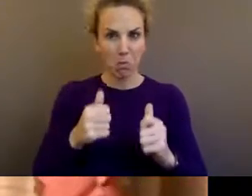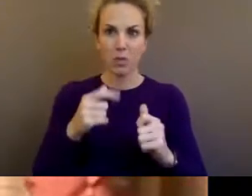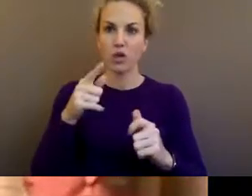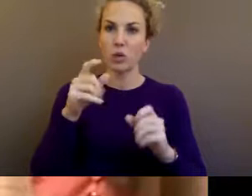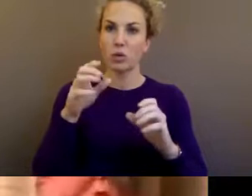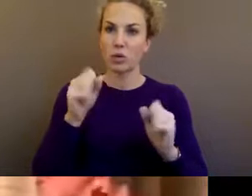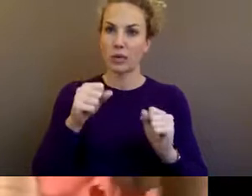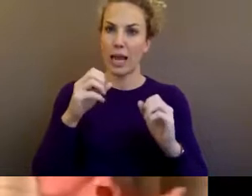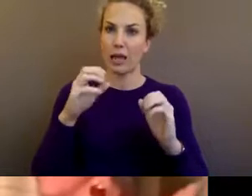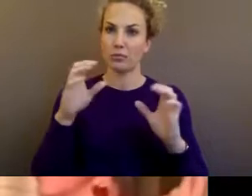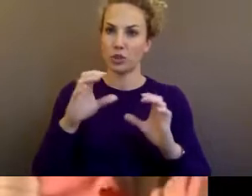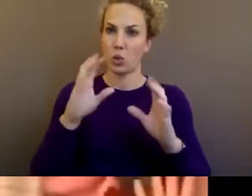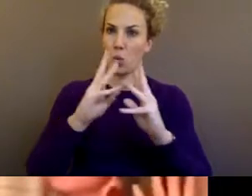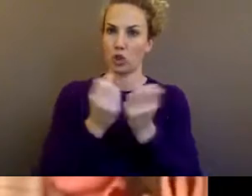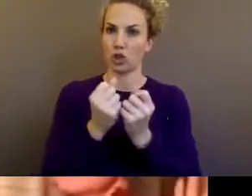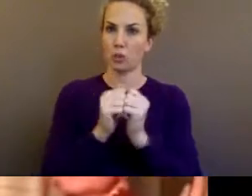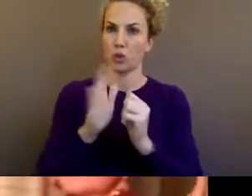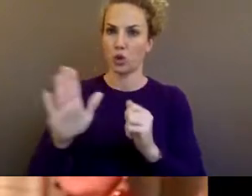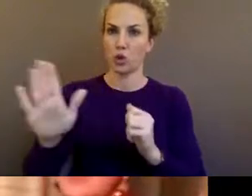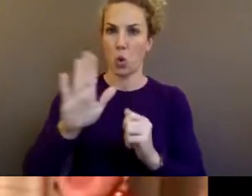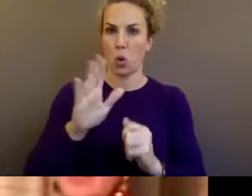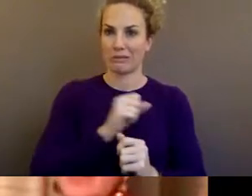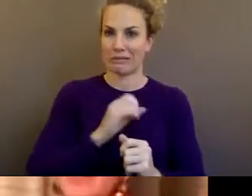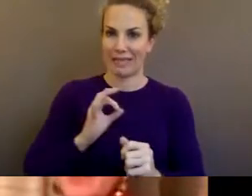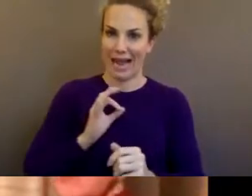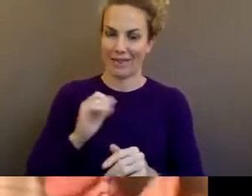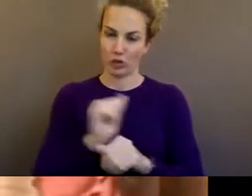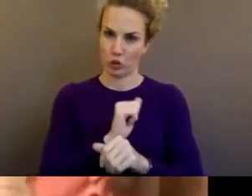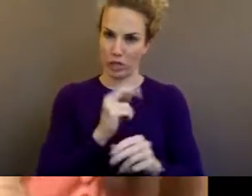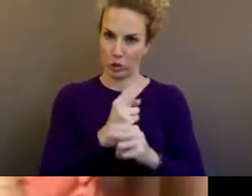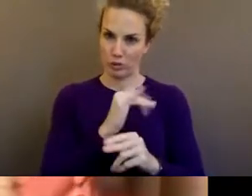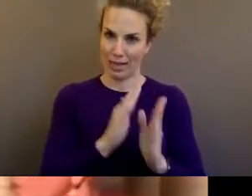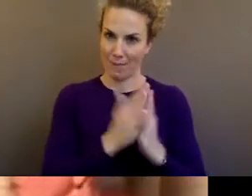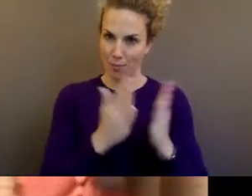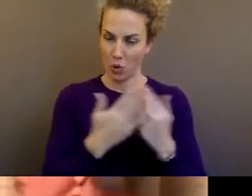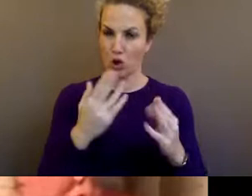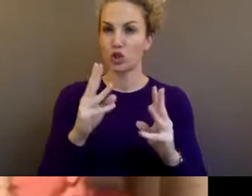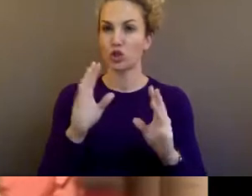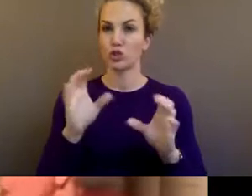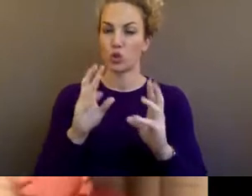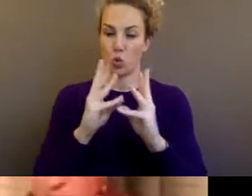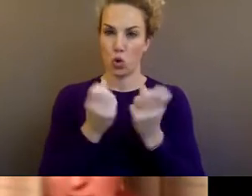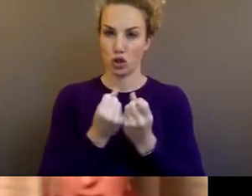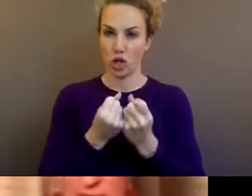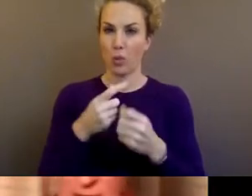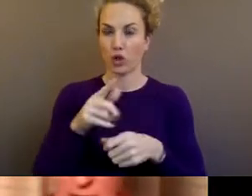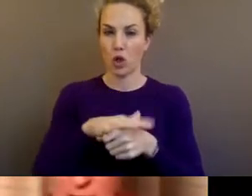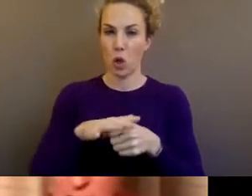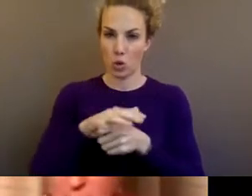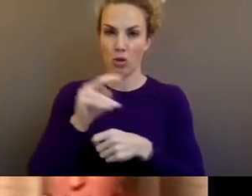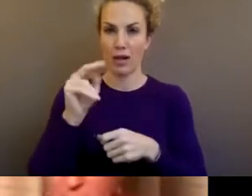some workshops with your staff. You can do some workshops with your local